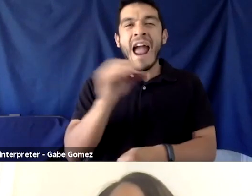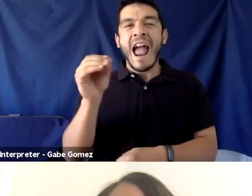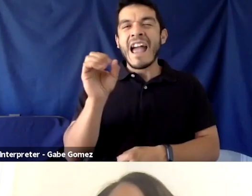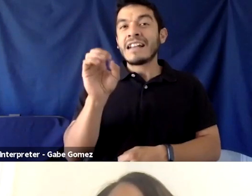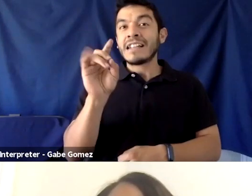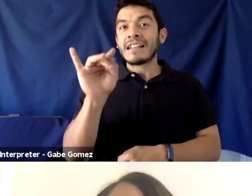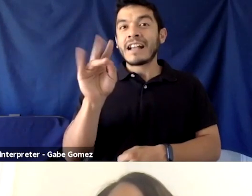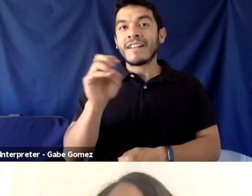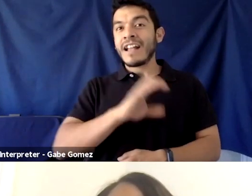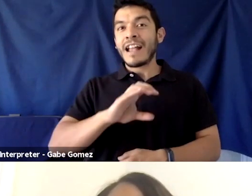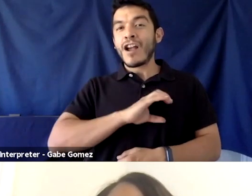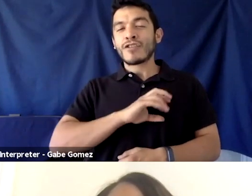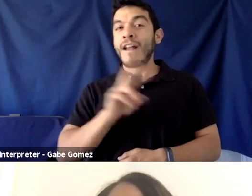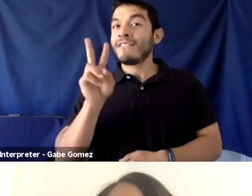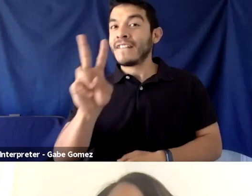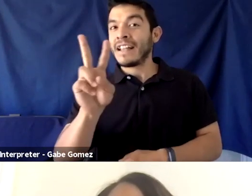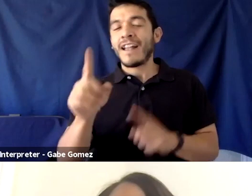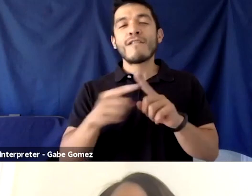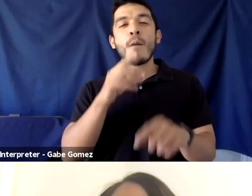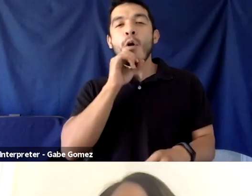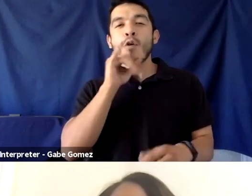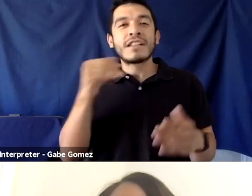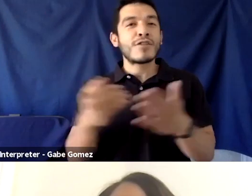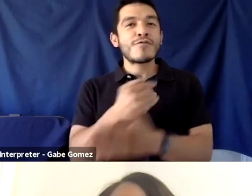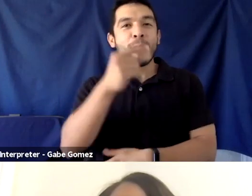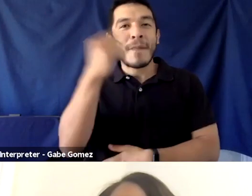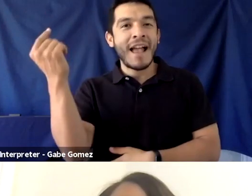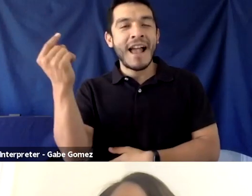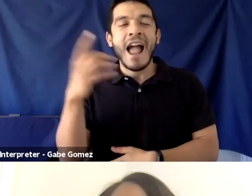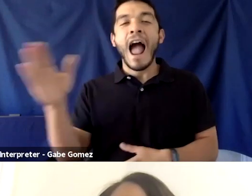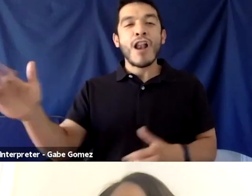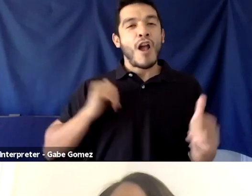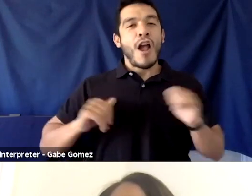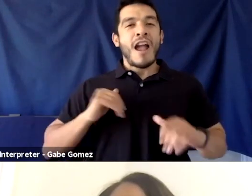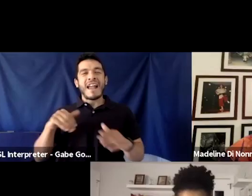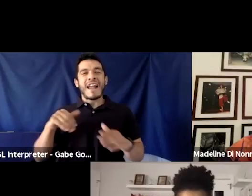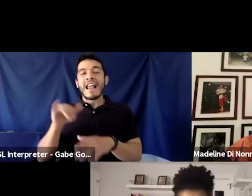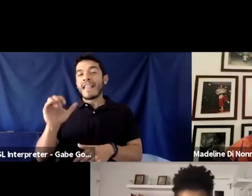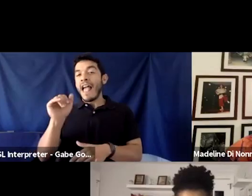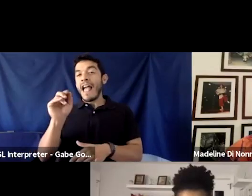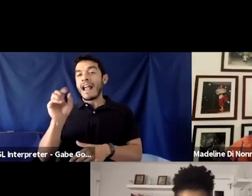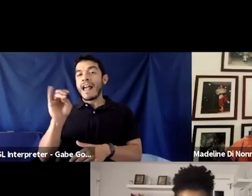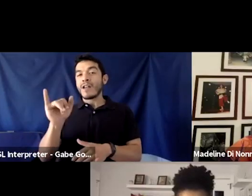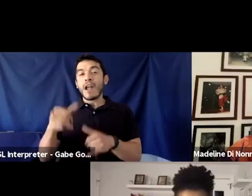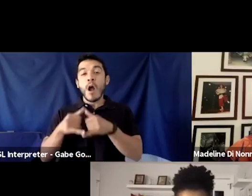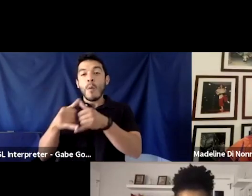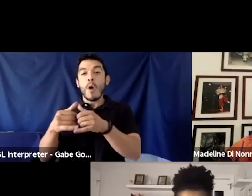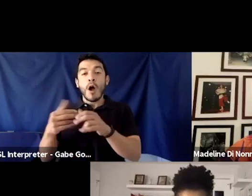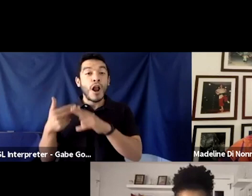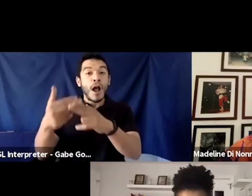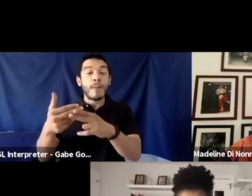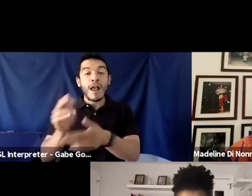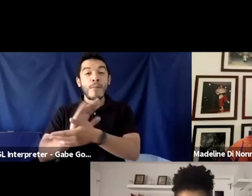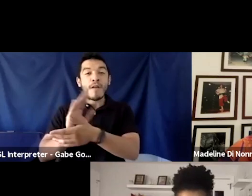from Orange is the New Black, and as activist Amelia Boynton in the Academy Award-nominated film Selma, and now